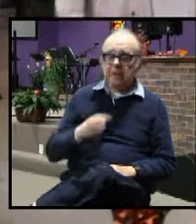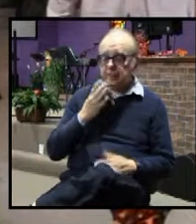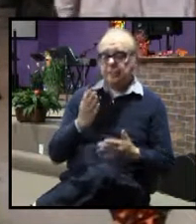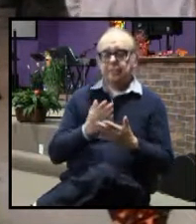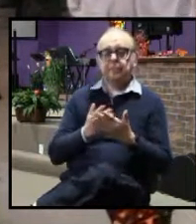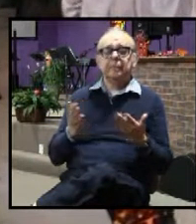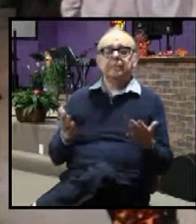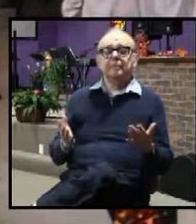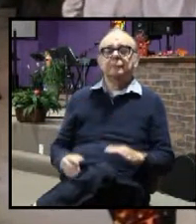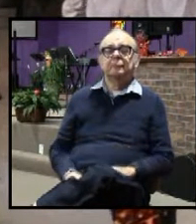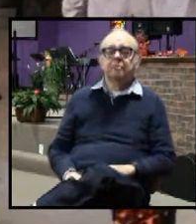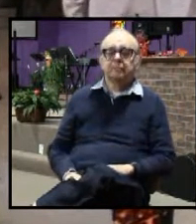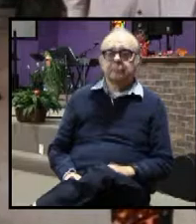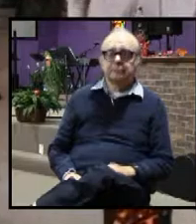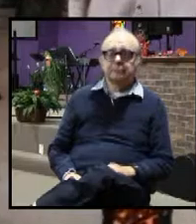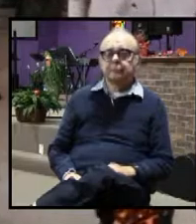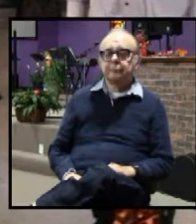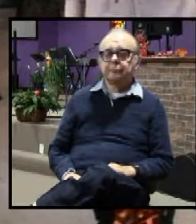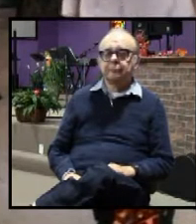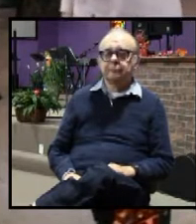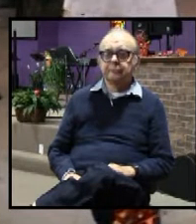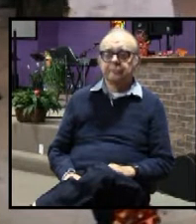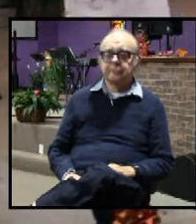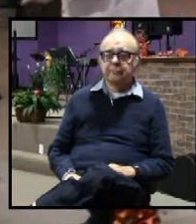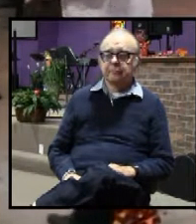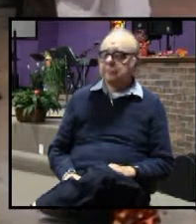Let me say this to you.